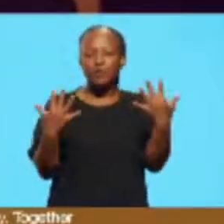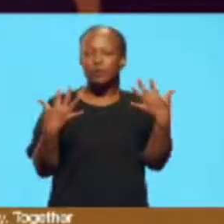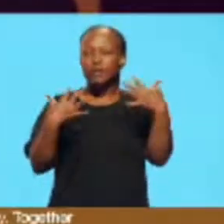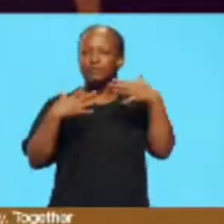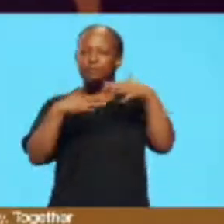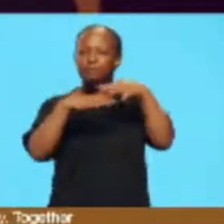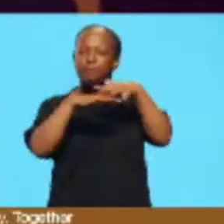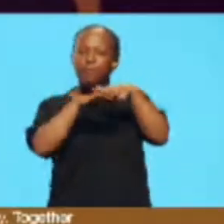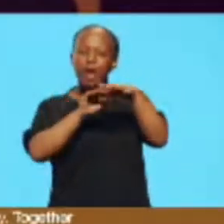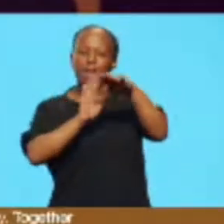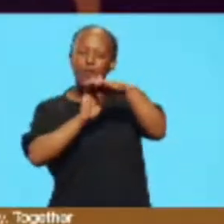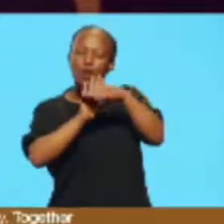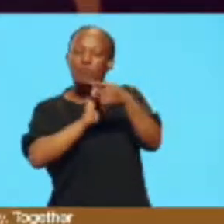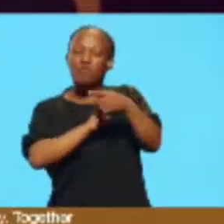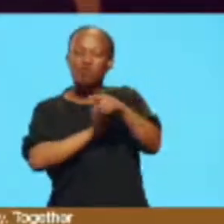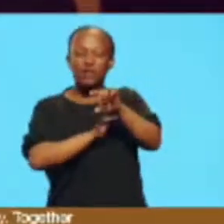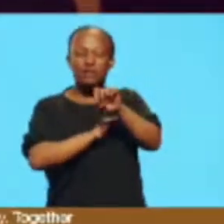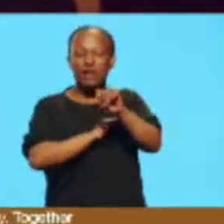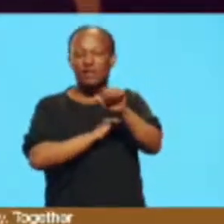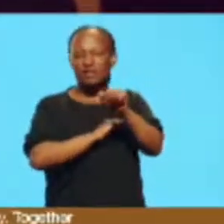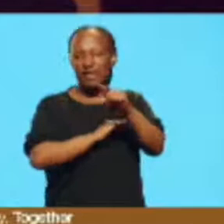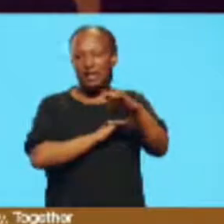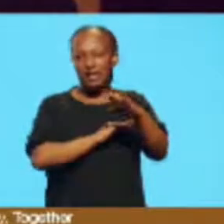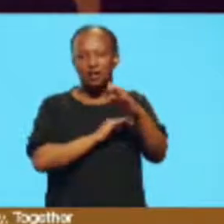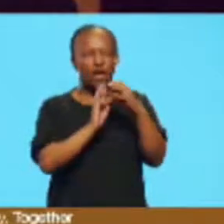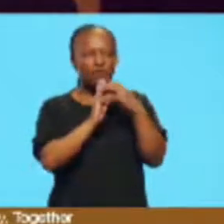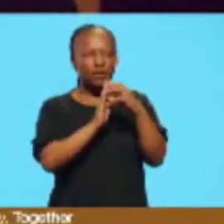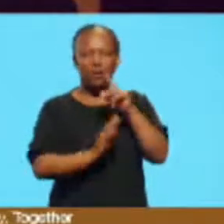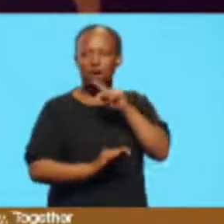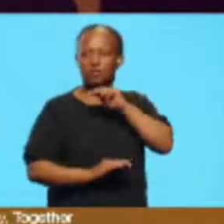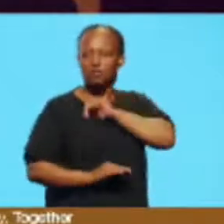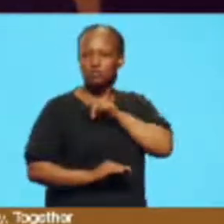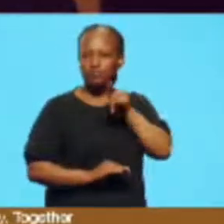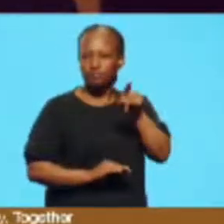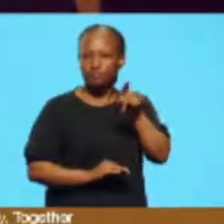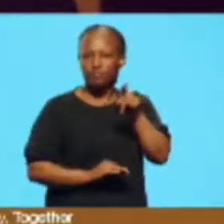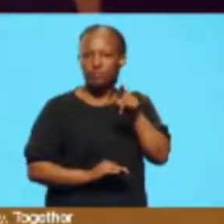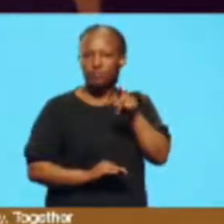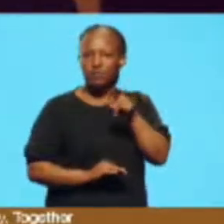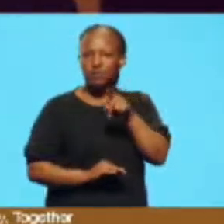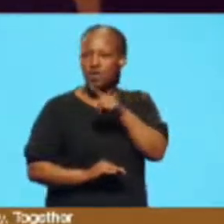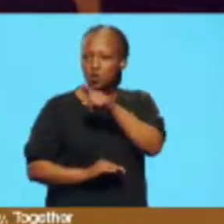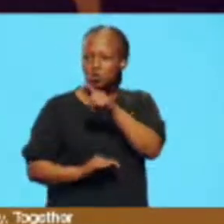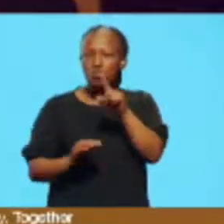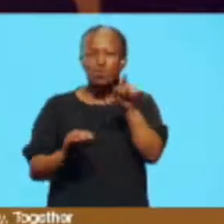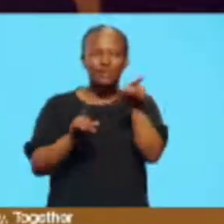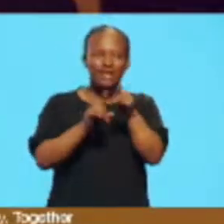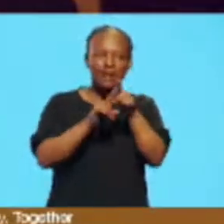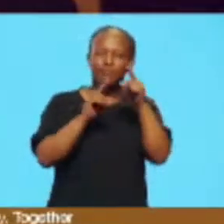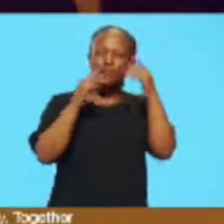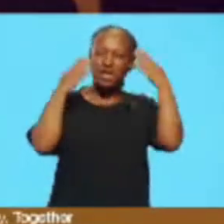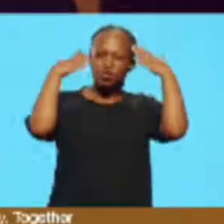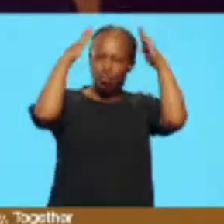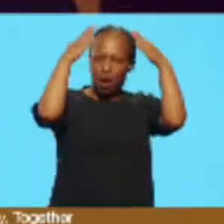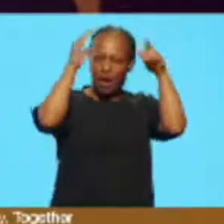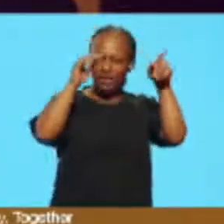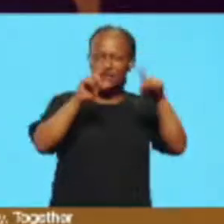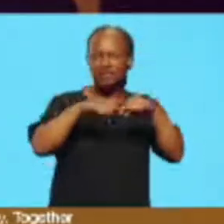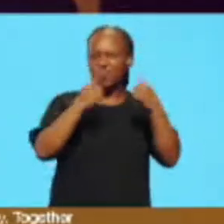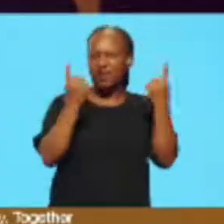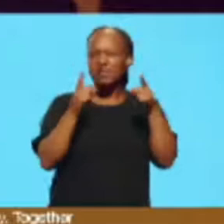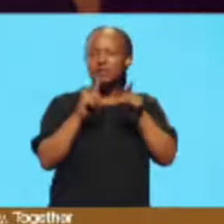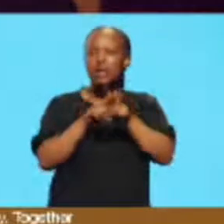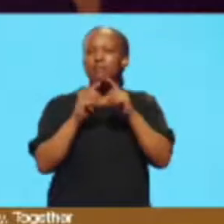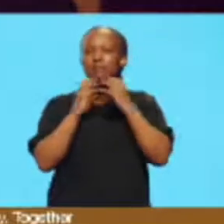region programs. For instance, if you talk KZN, there's no difference between you and Swaziland, Eswatini, as well as